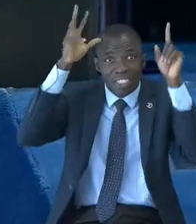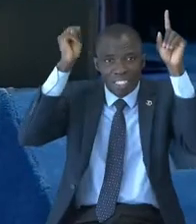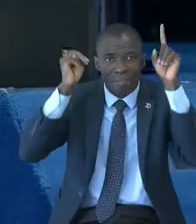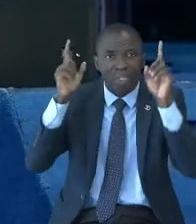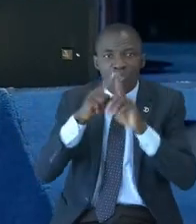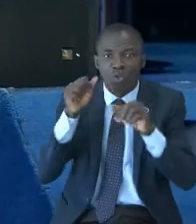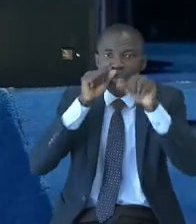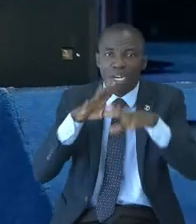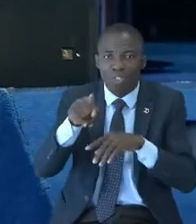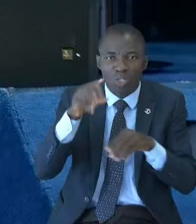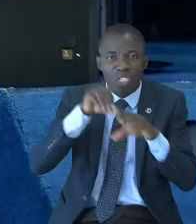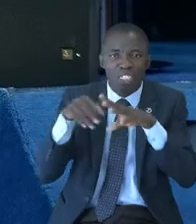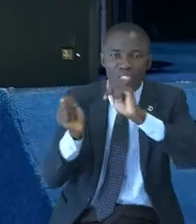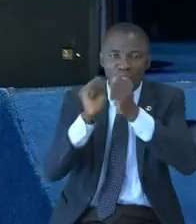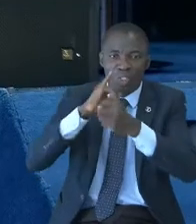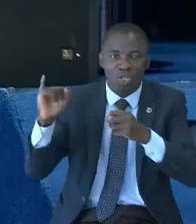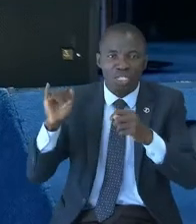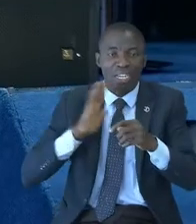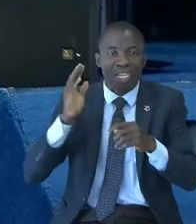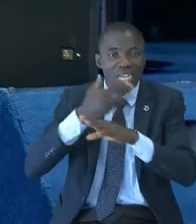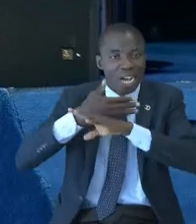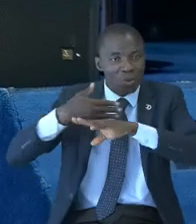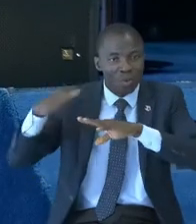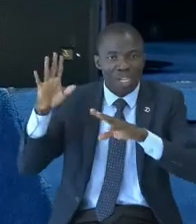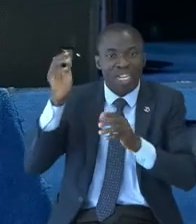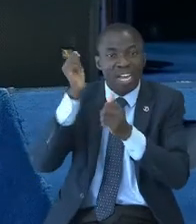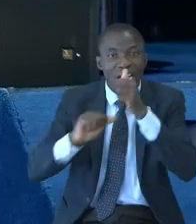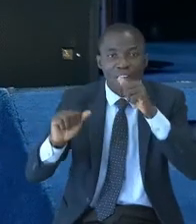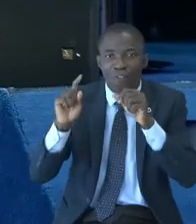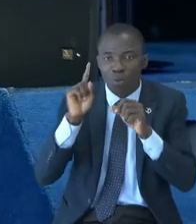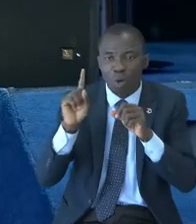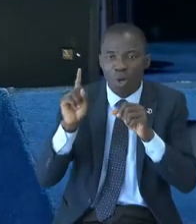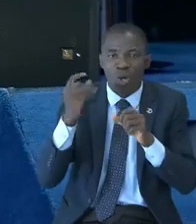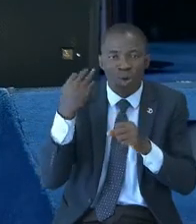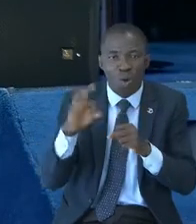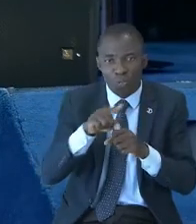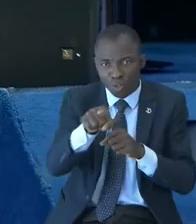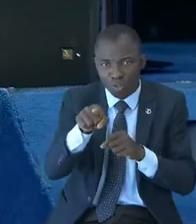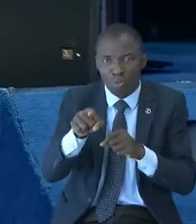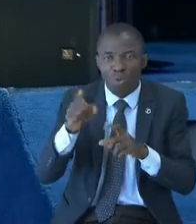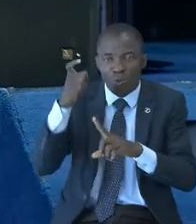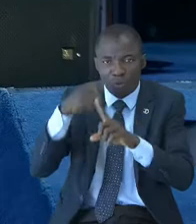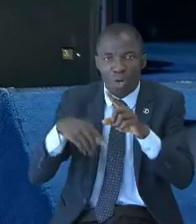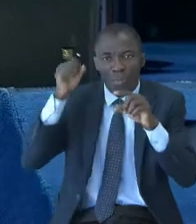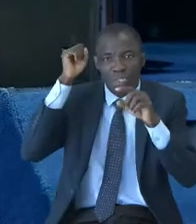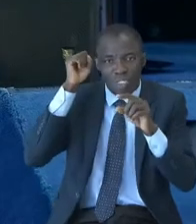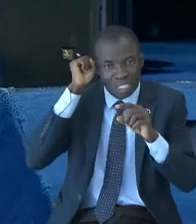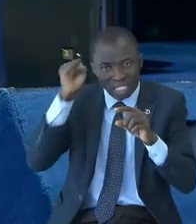in turning away every one of you